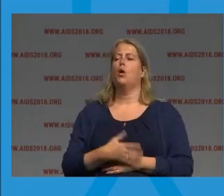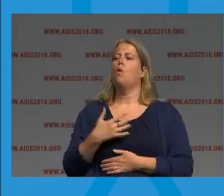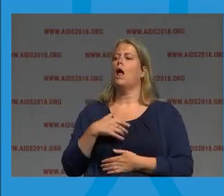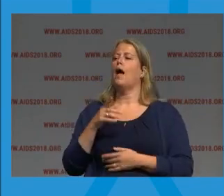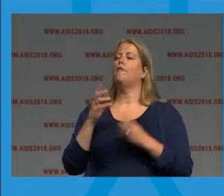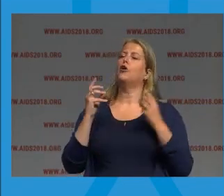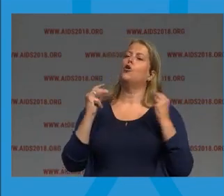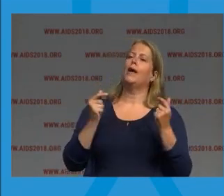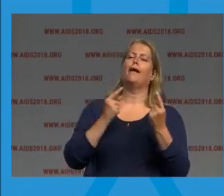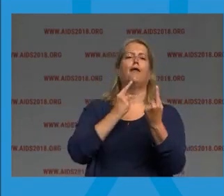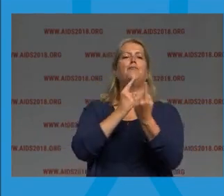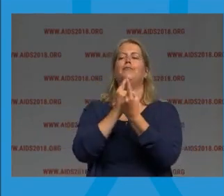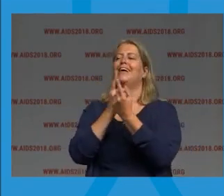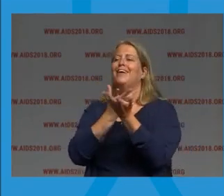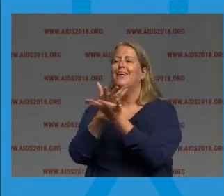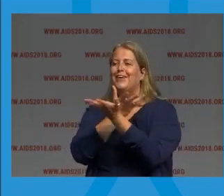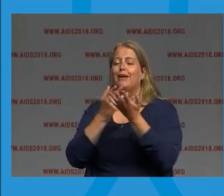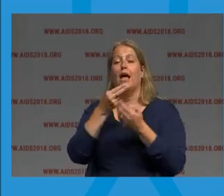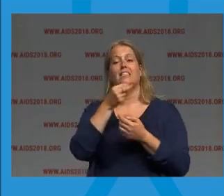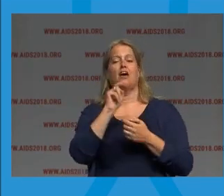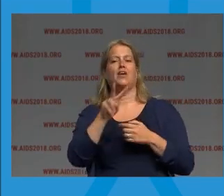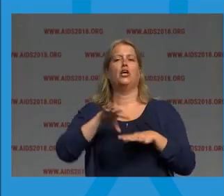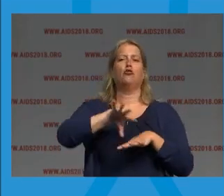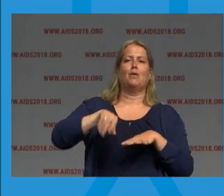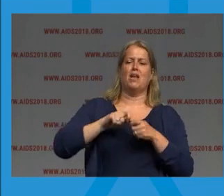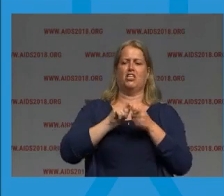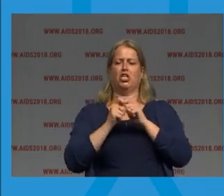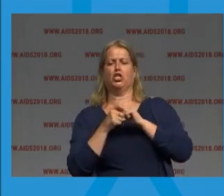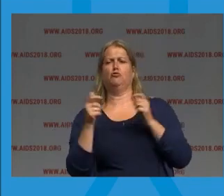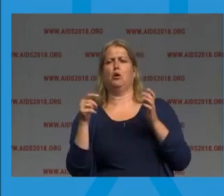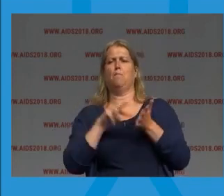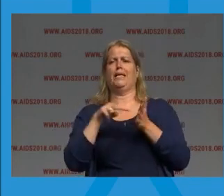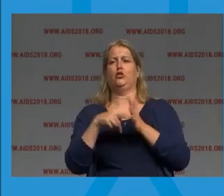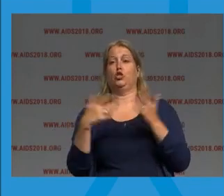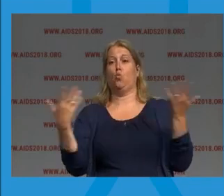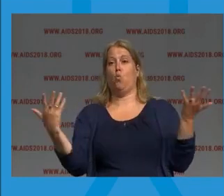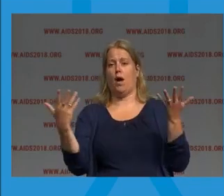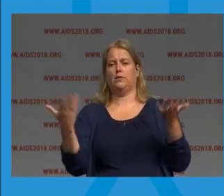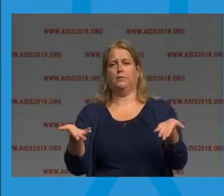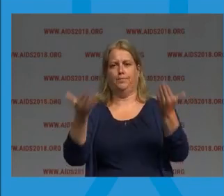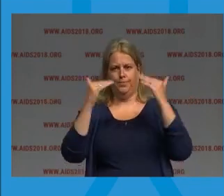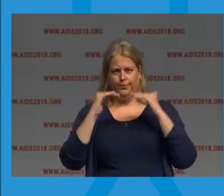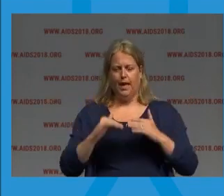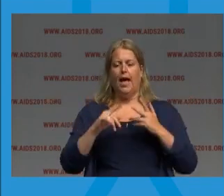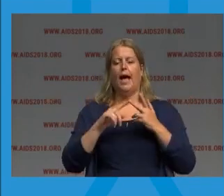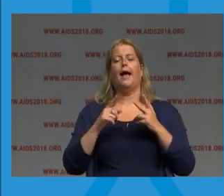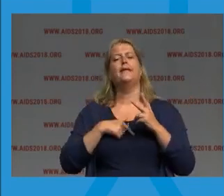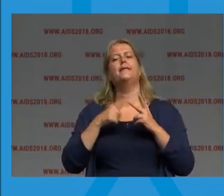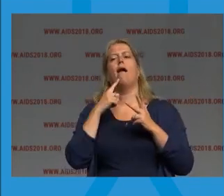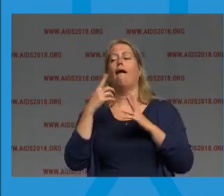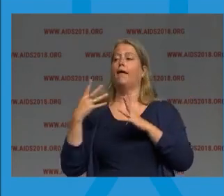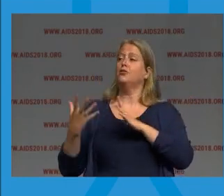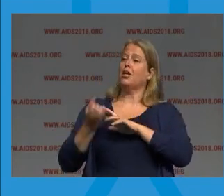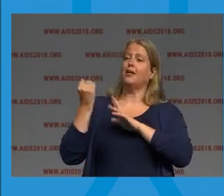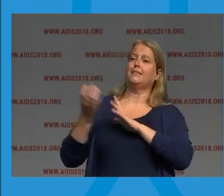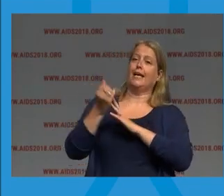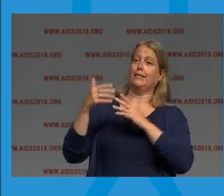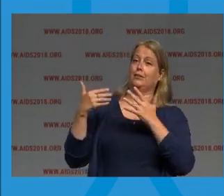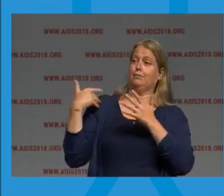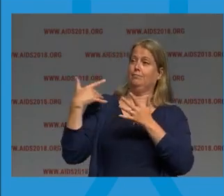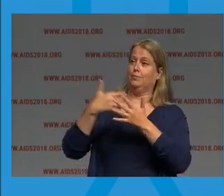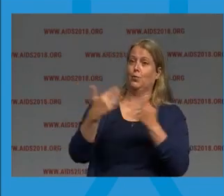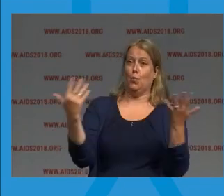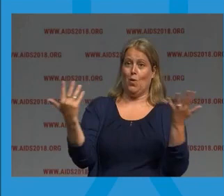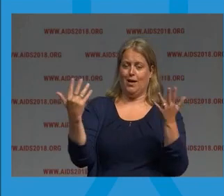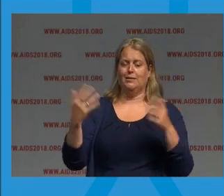that we're all on the same page on what HIV criminalization is. We will quickly walk through what the successes have been, and then we will